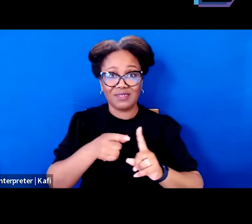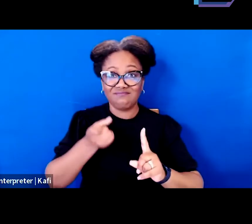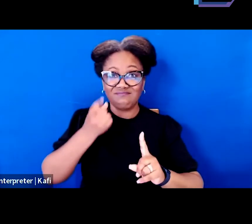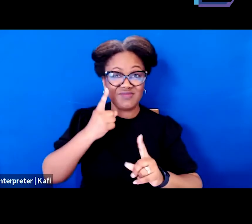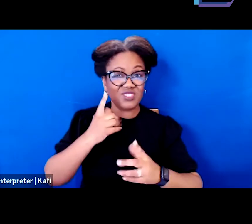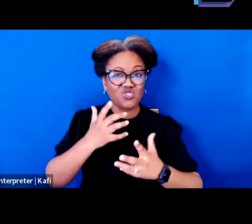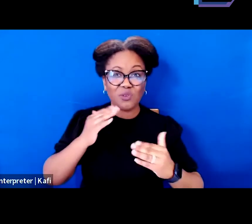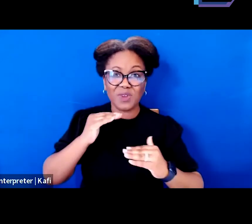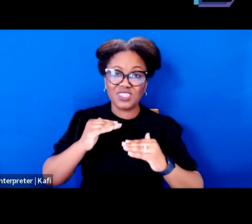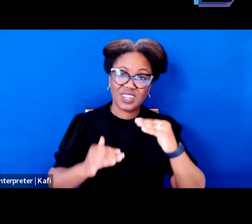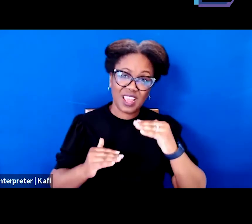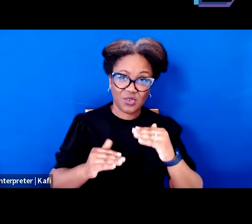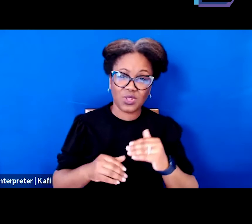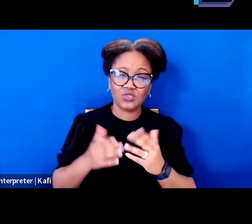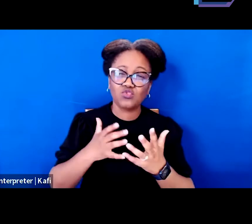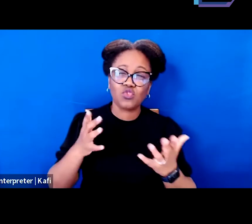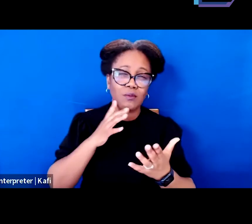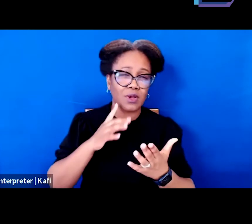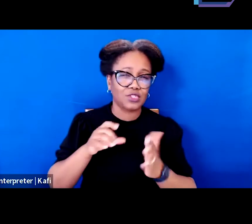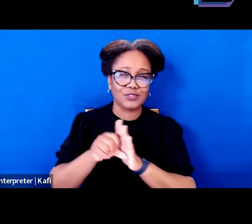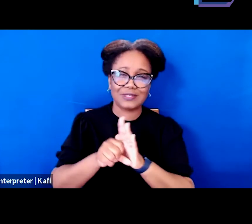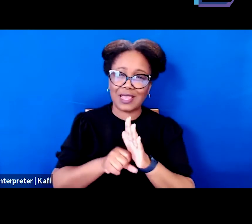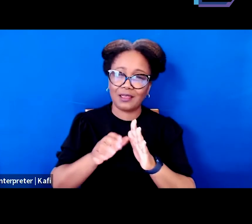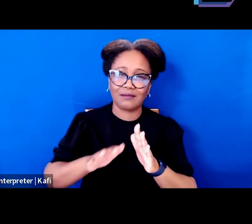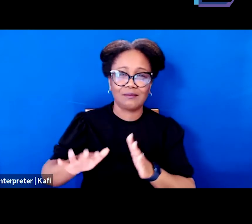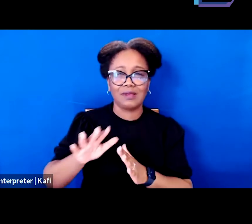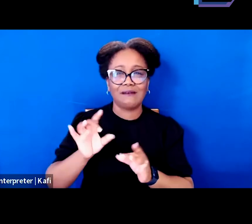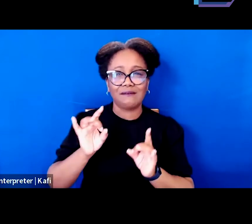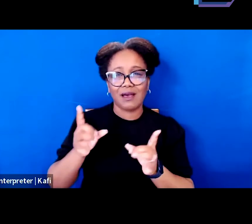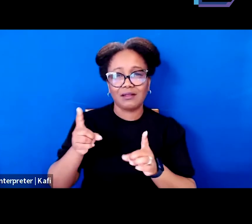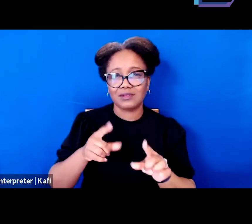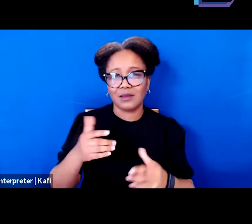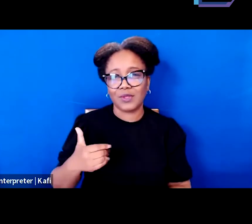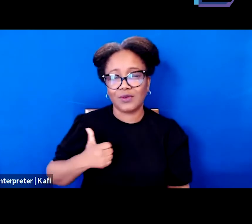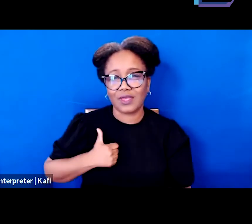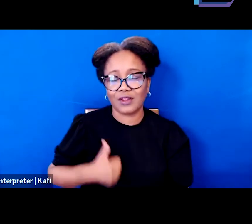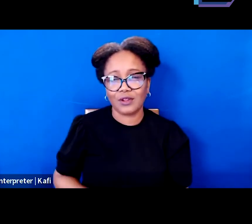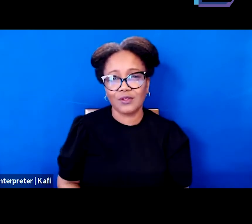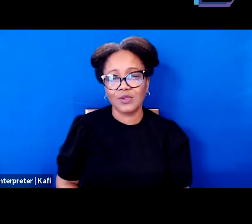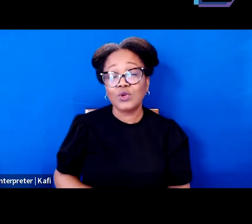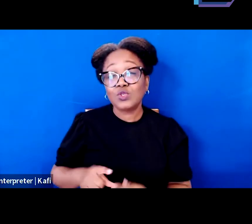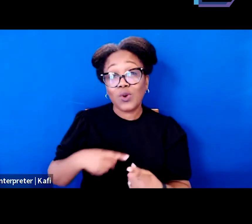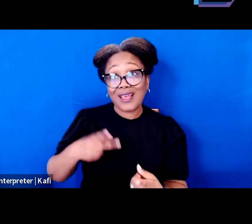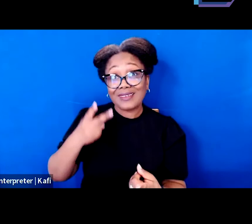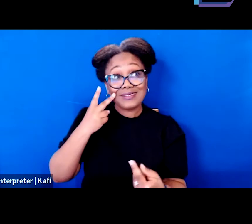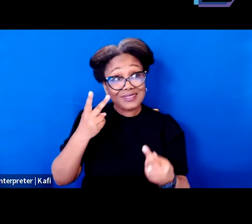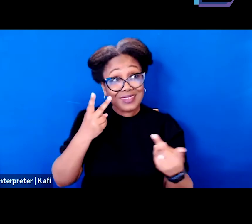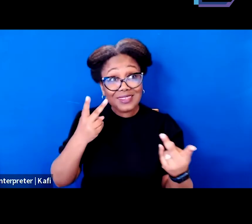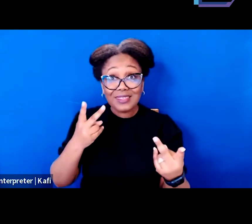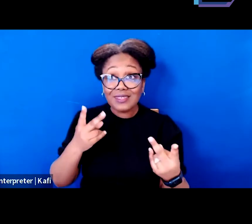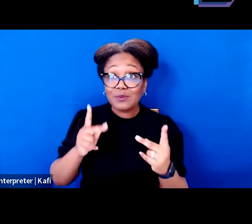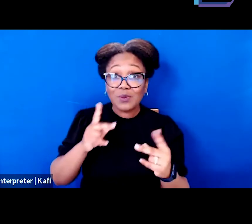to redress each and every day. And that includes thinking about those that are here in Canada as